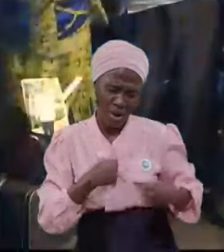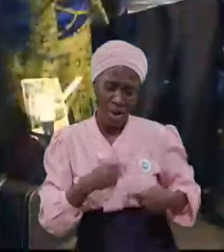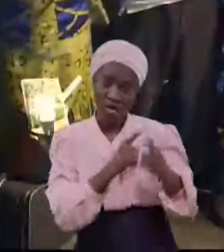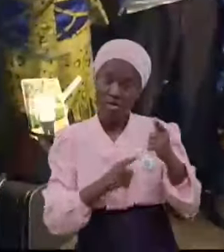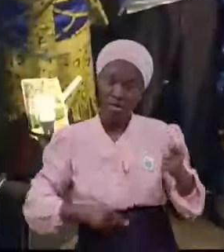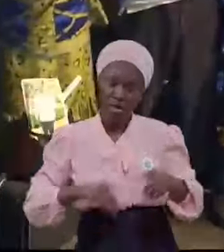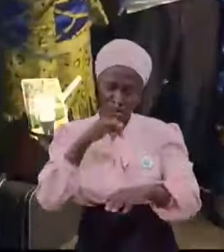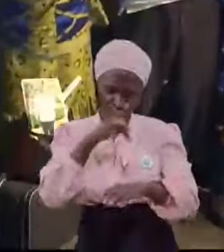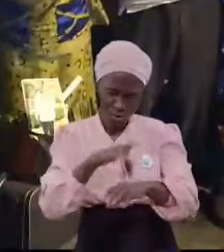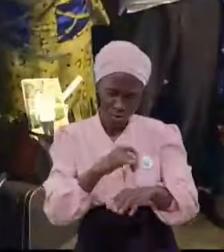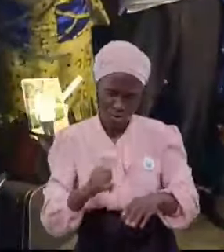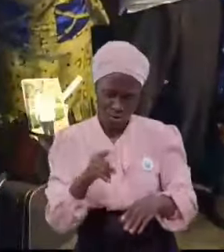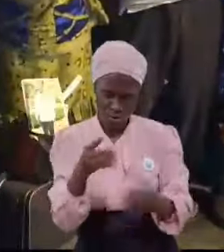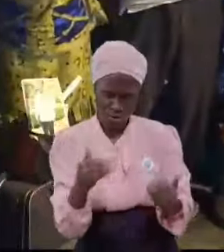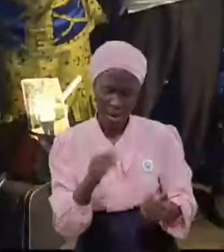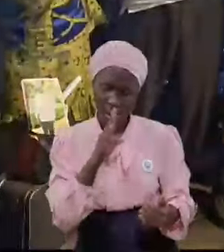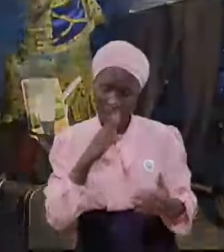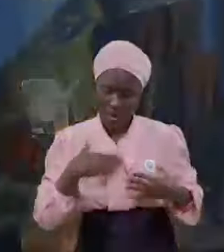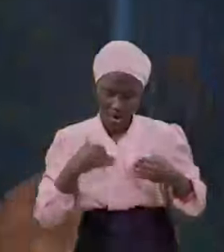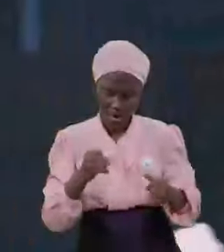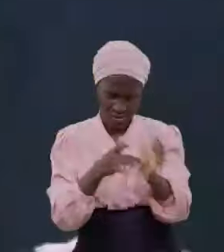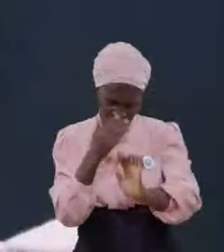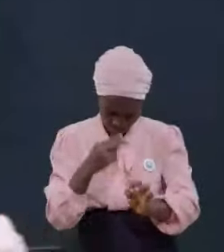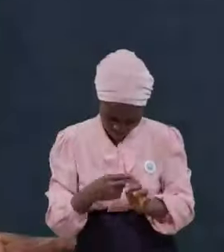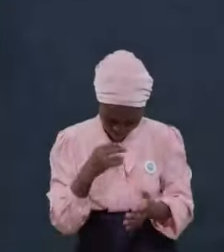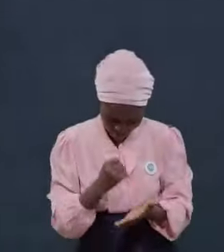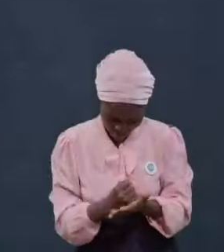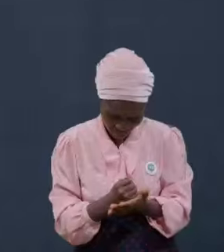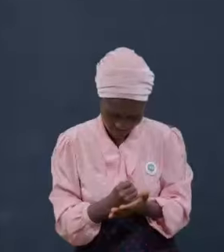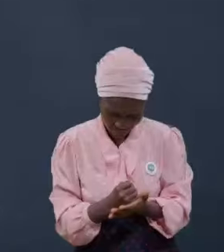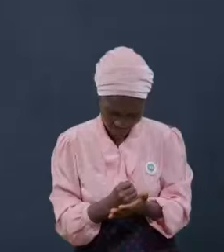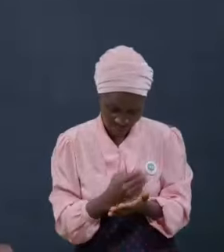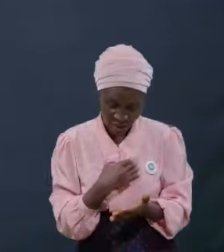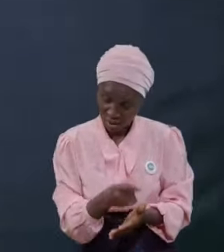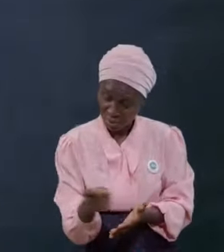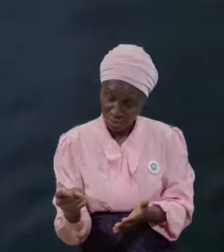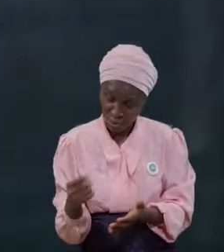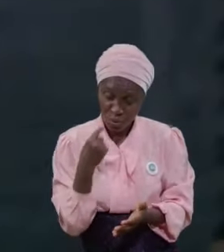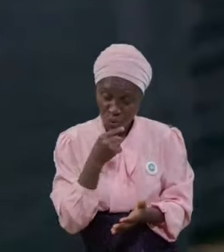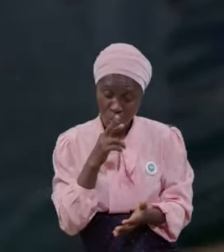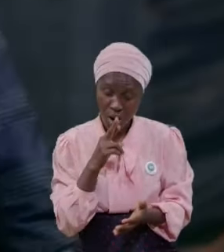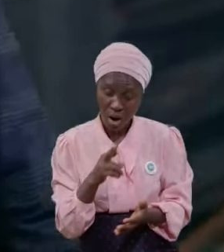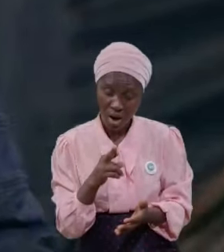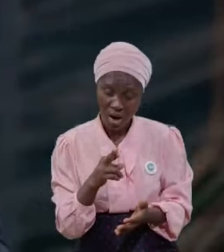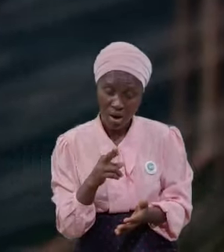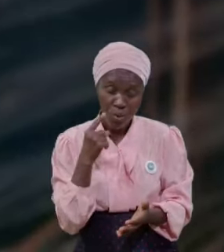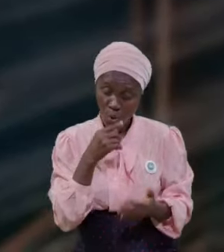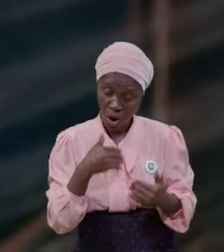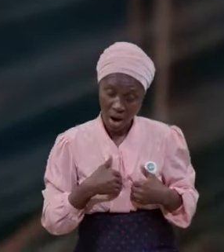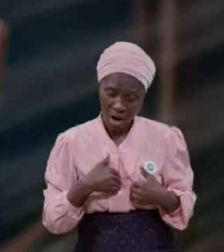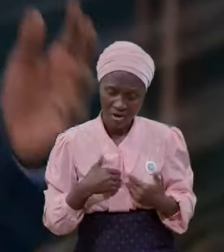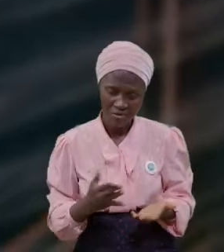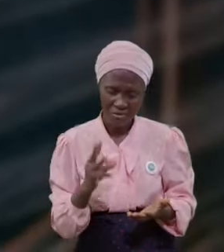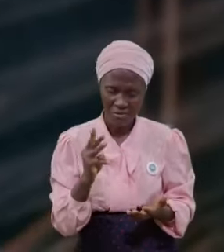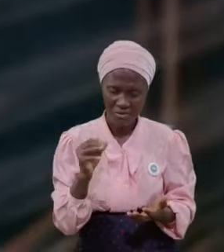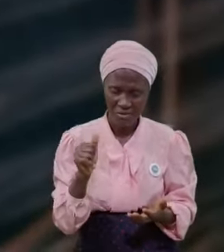name. And those who have had malaria, typhoid, and urinating